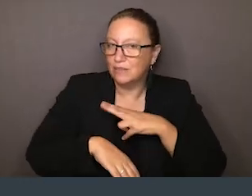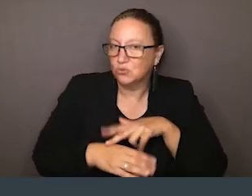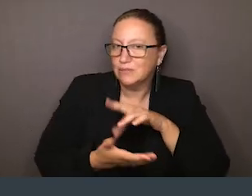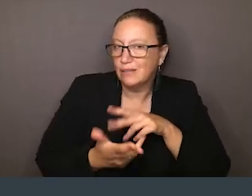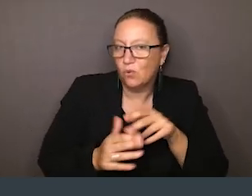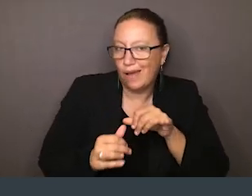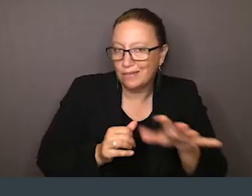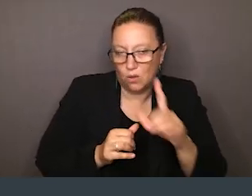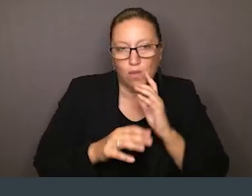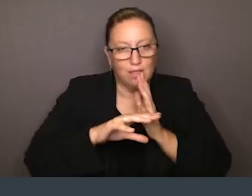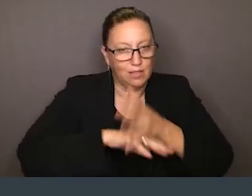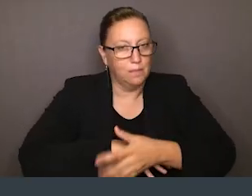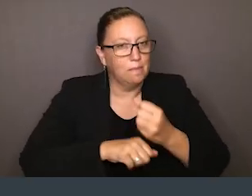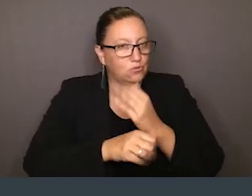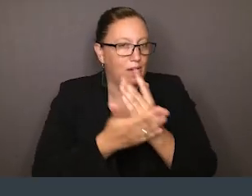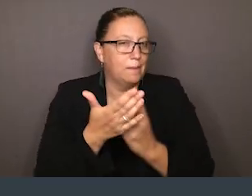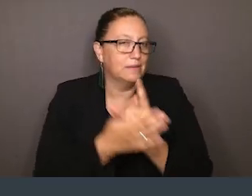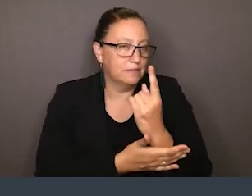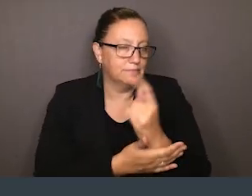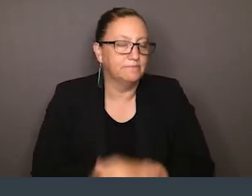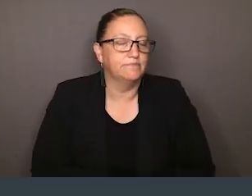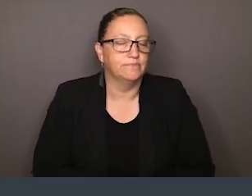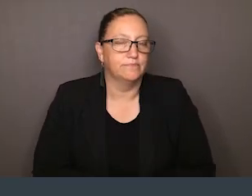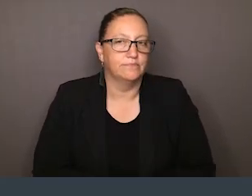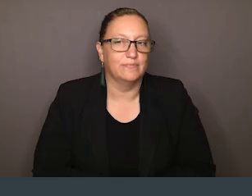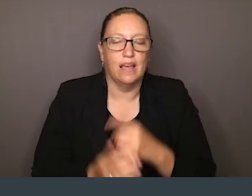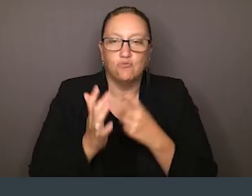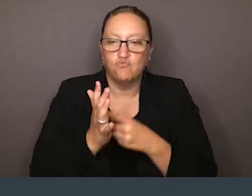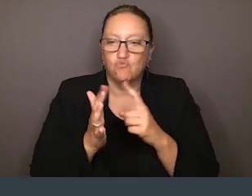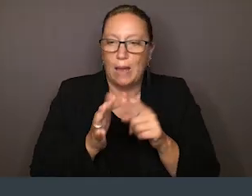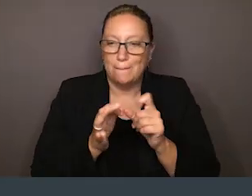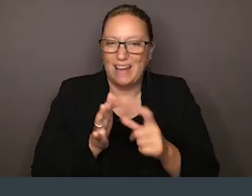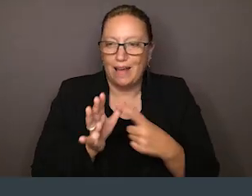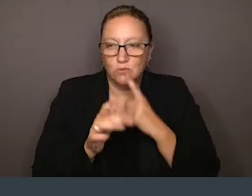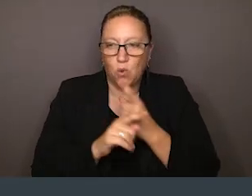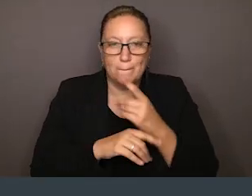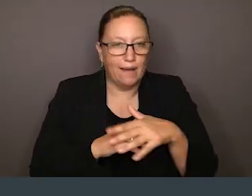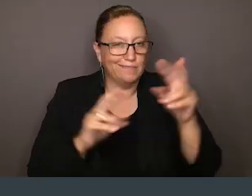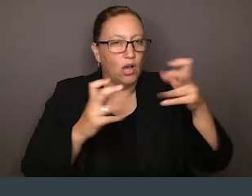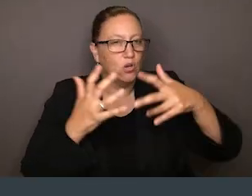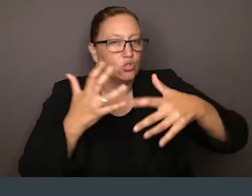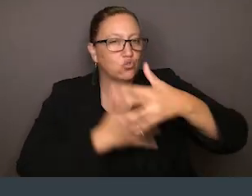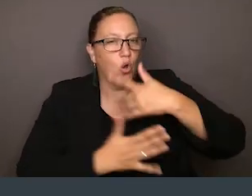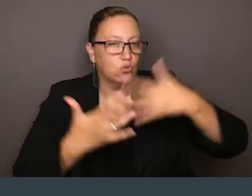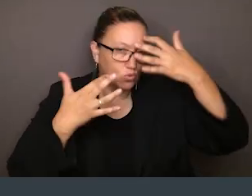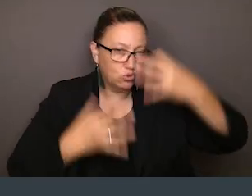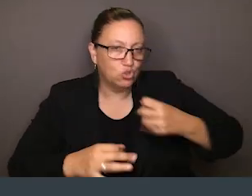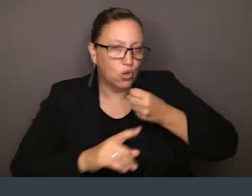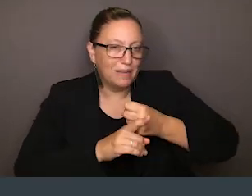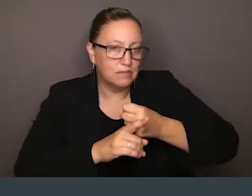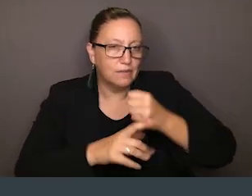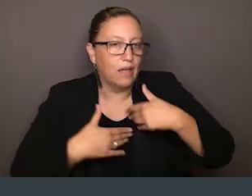hard to make sure that happens. Rebecca mentioned the social determinants of health. And it's important